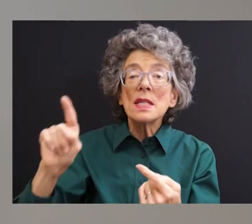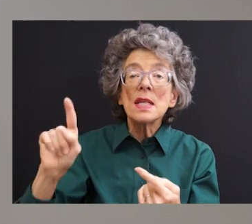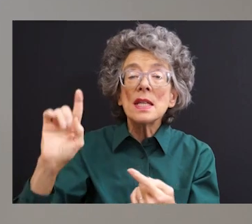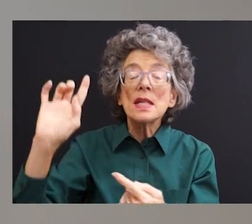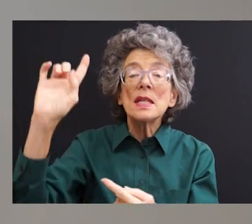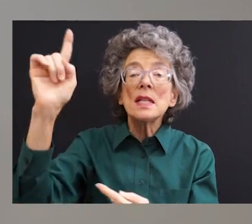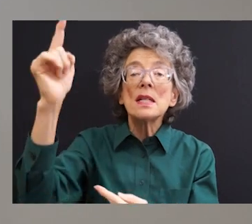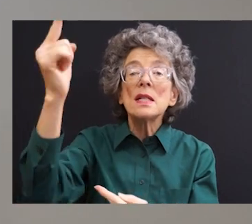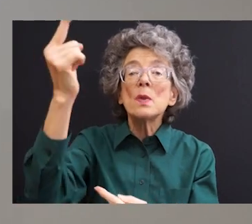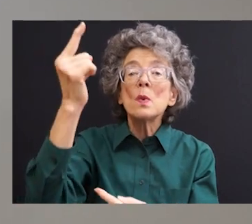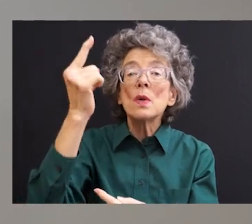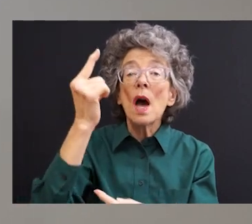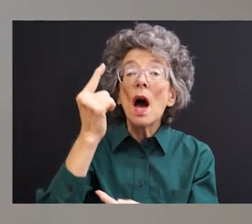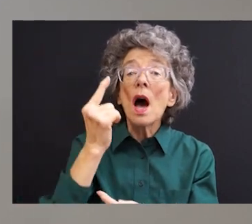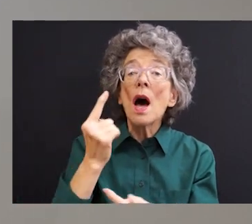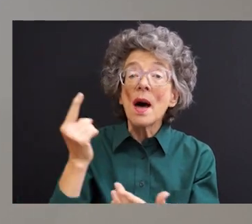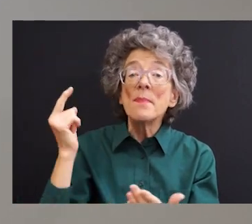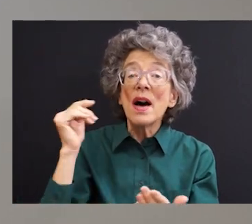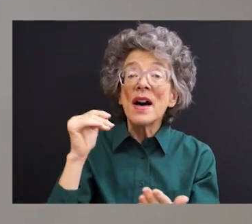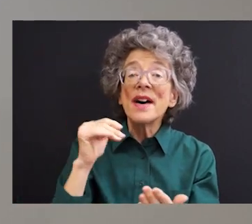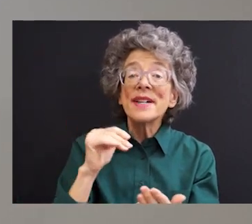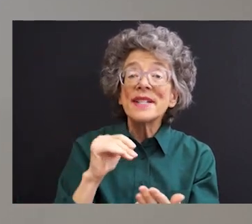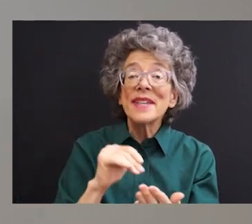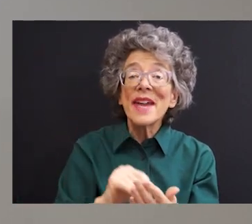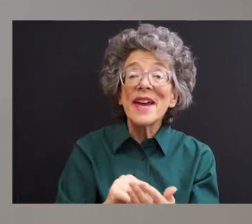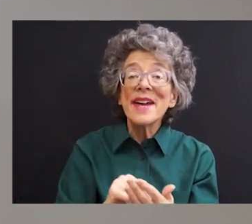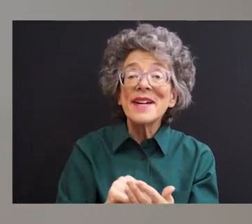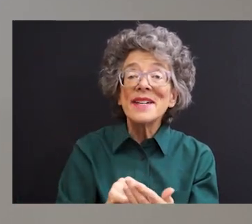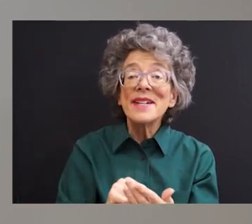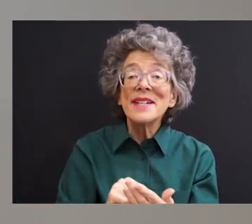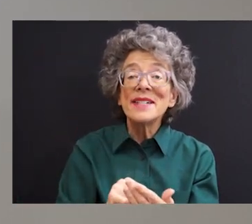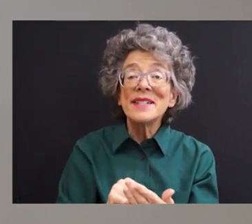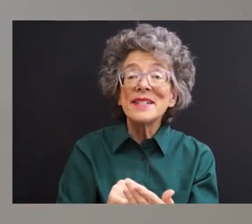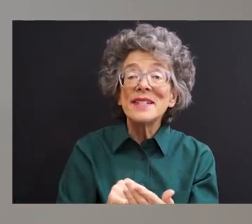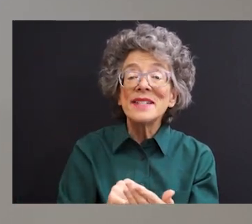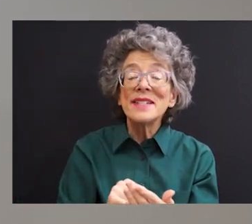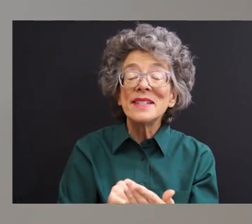Lord, until you come